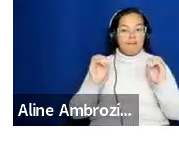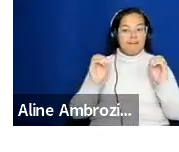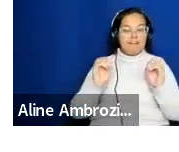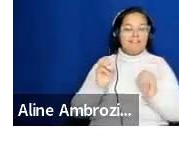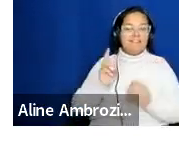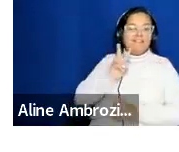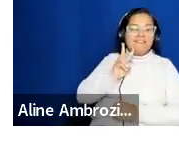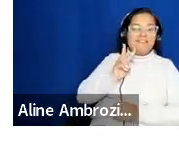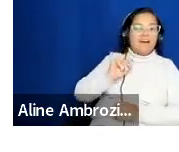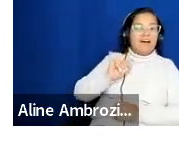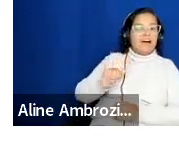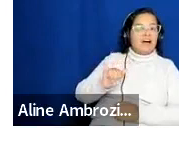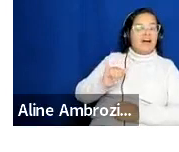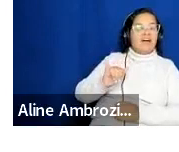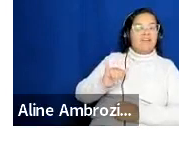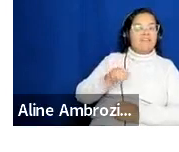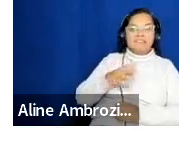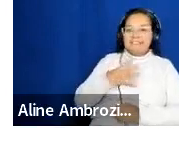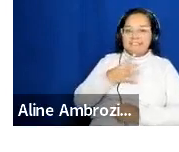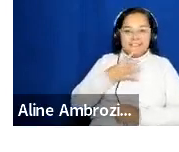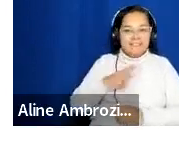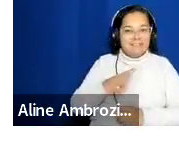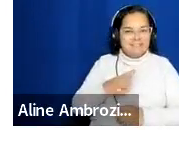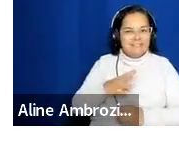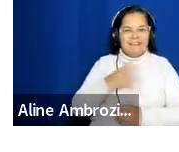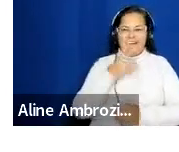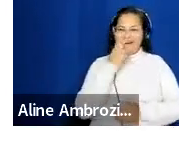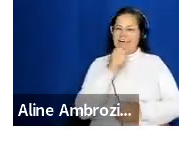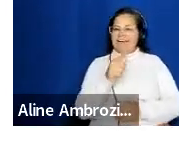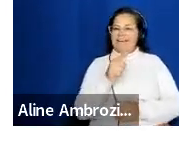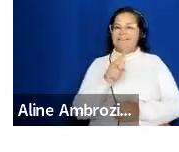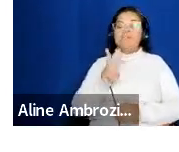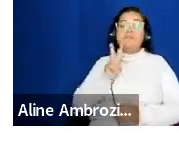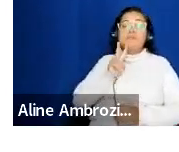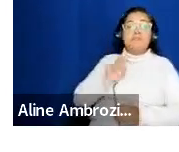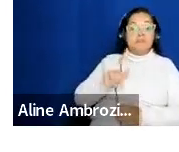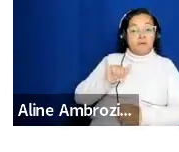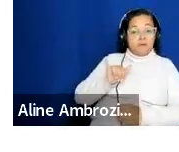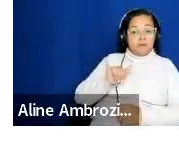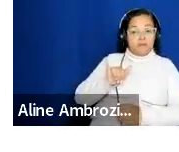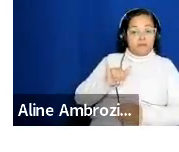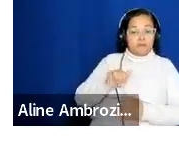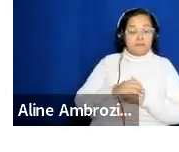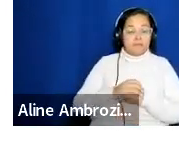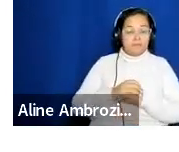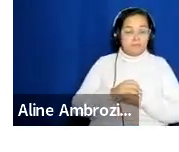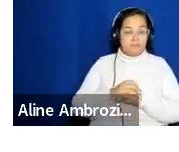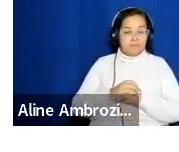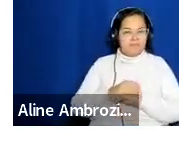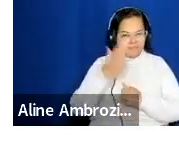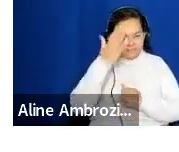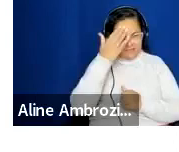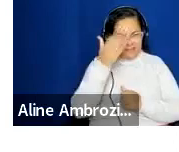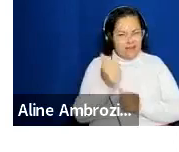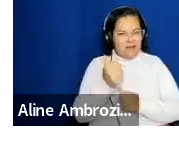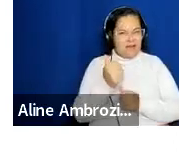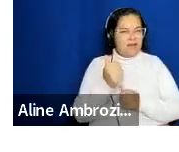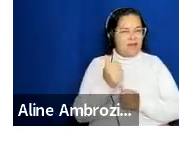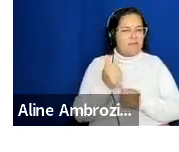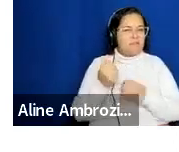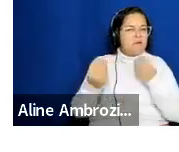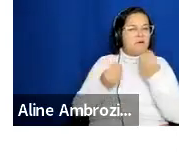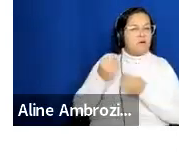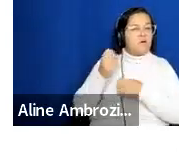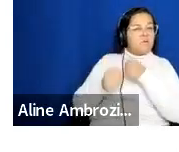Did Vygotsky become acquainted with the book when it was published in 1932? I'm not sure. Perhaps